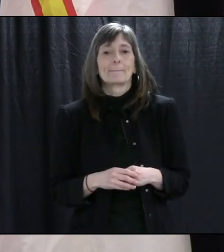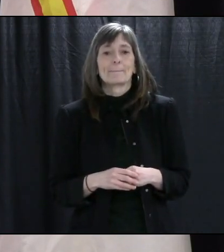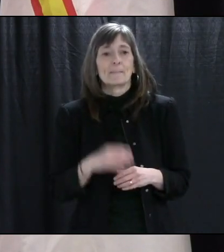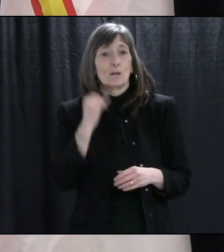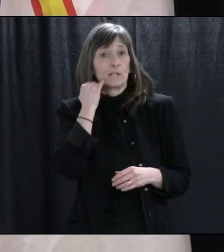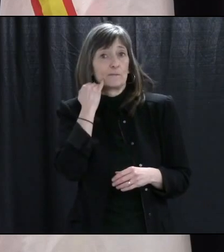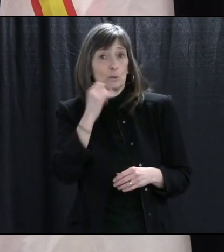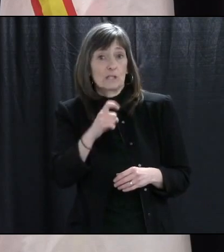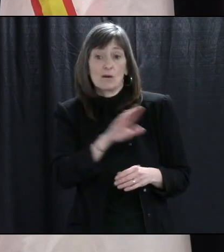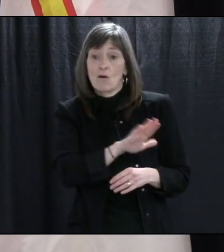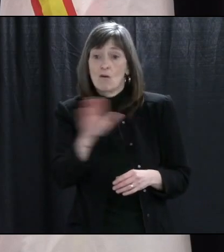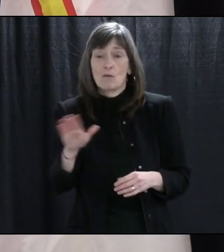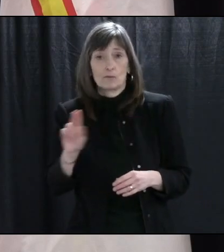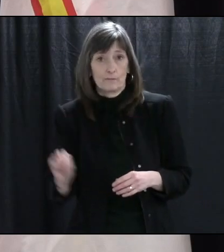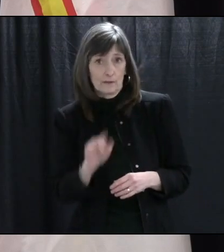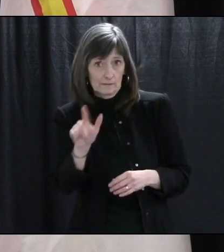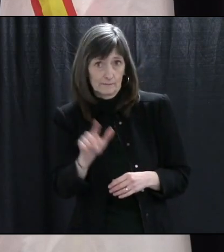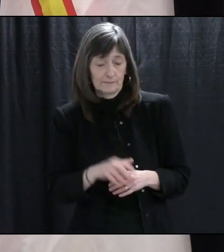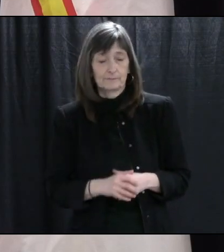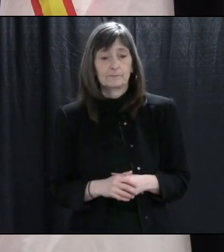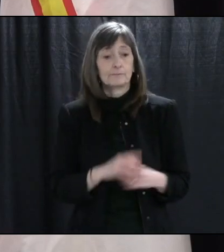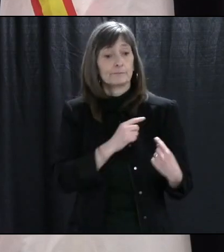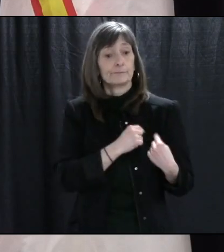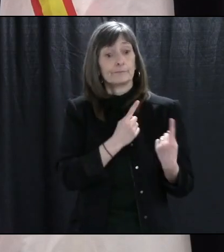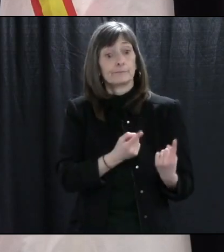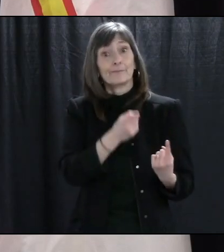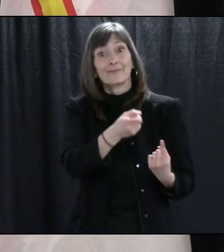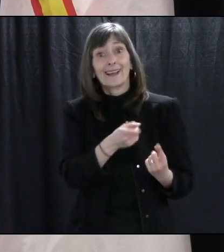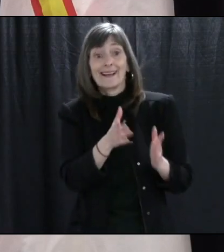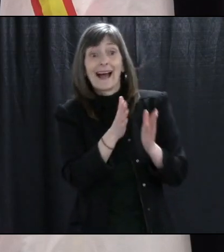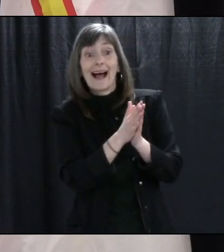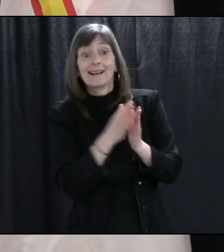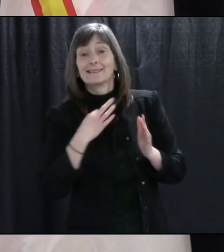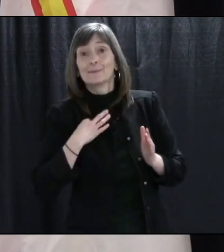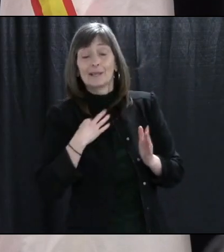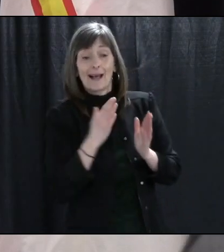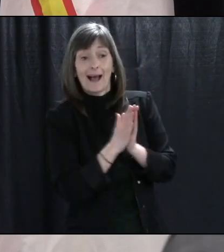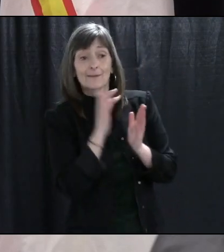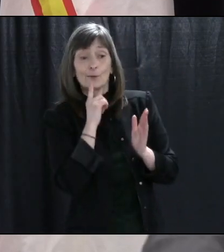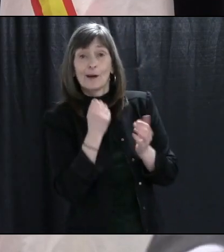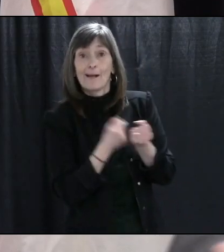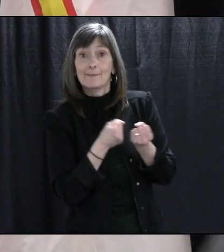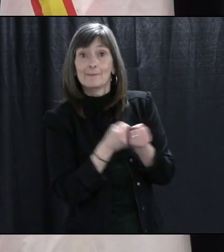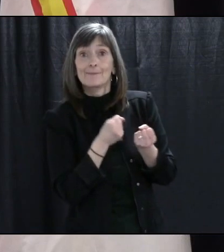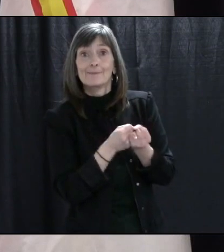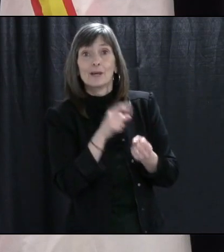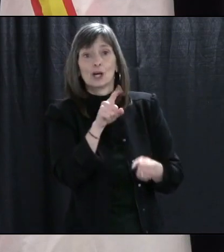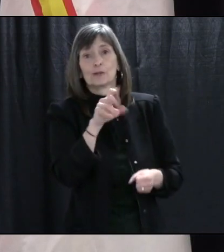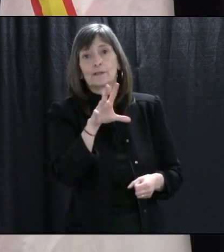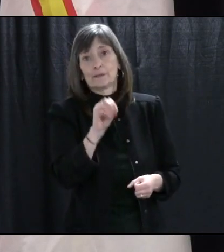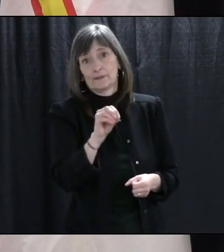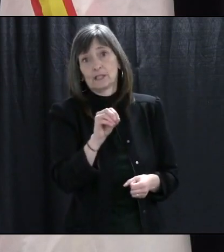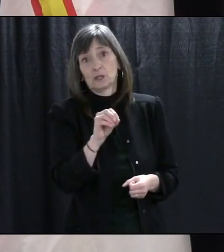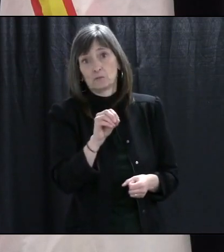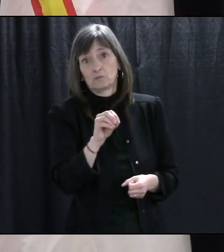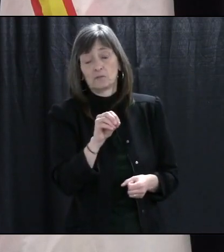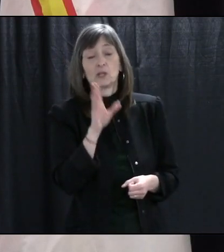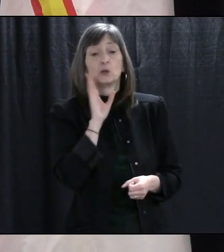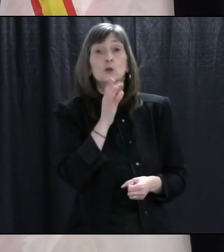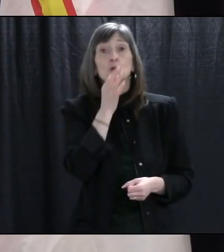our province. So far, they've received 150 applications, and you'll be notified in the coming